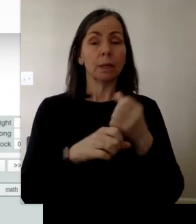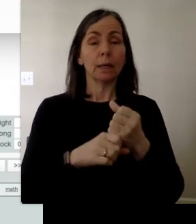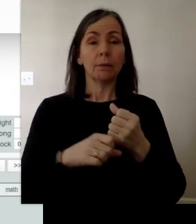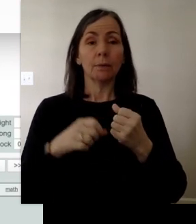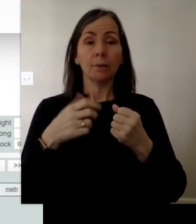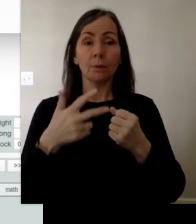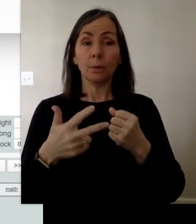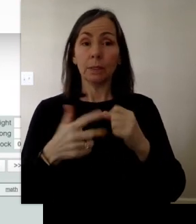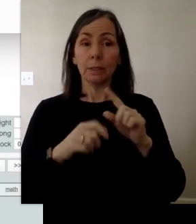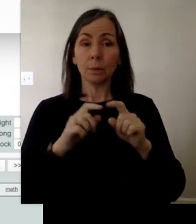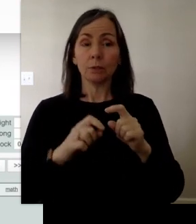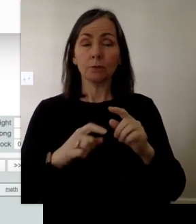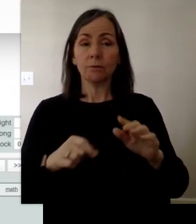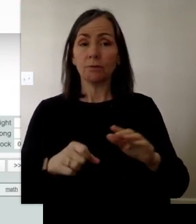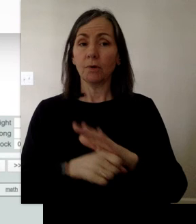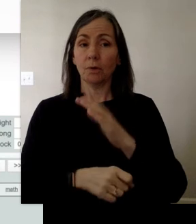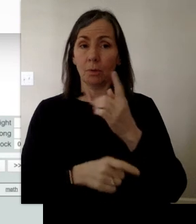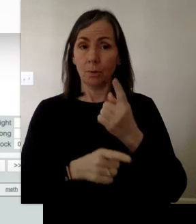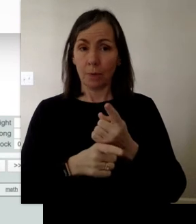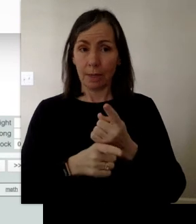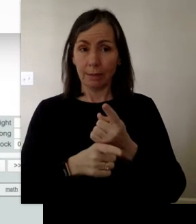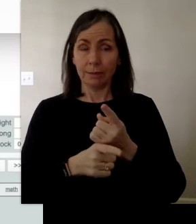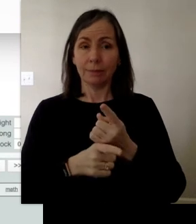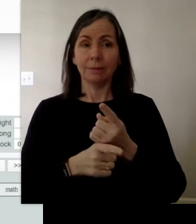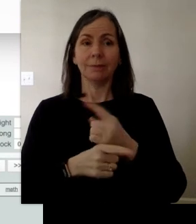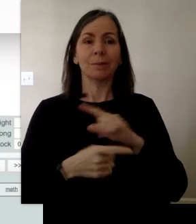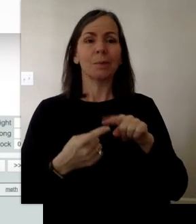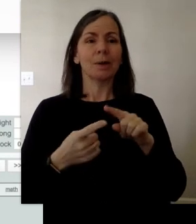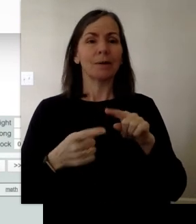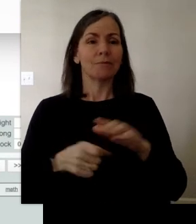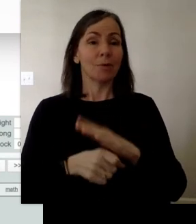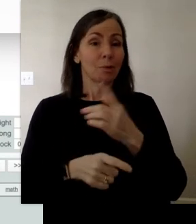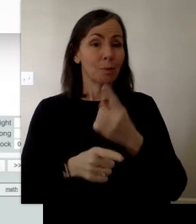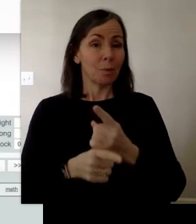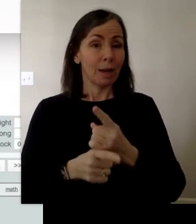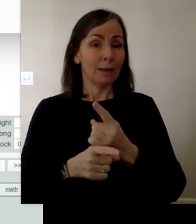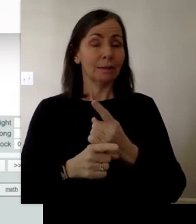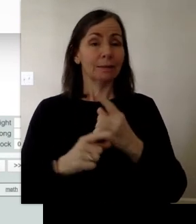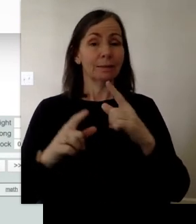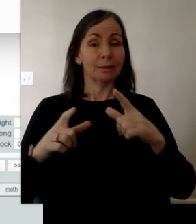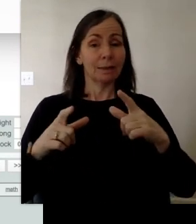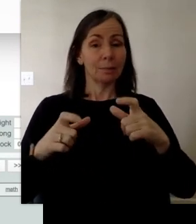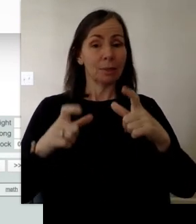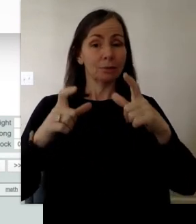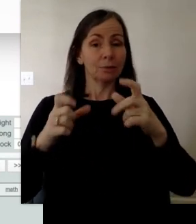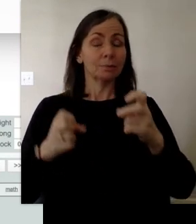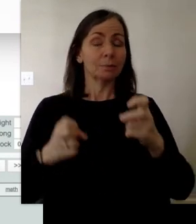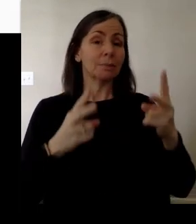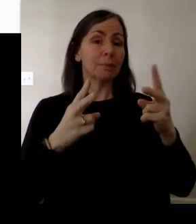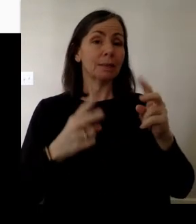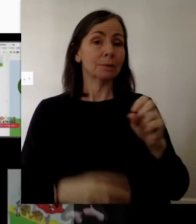fully correct. When you do, take a picture and submit it onto Schoology. Thank you.